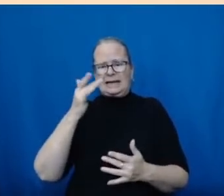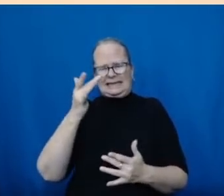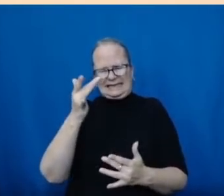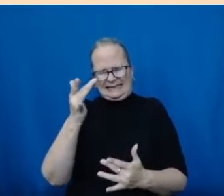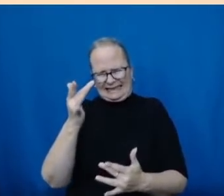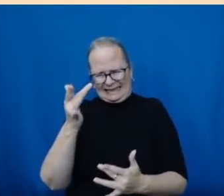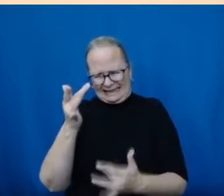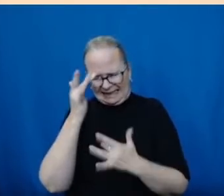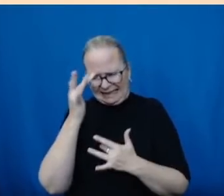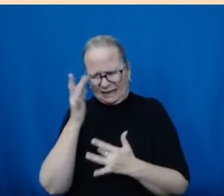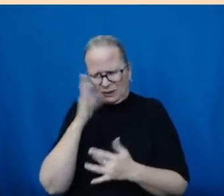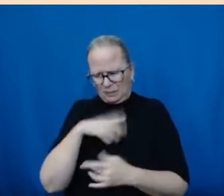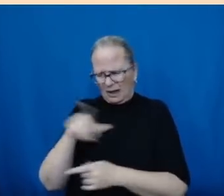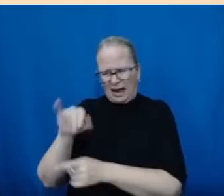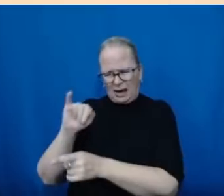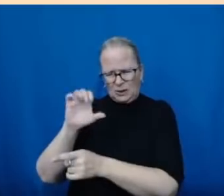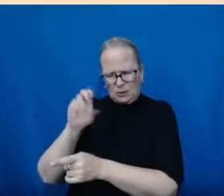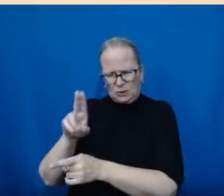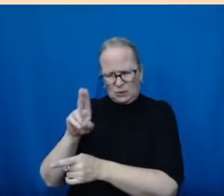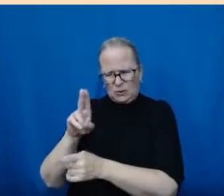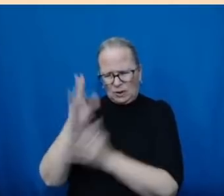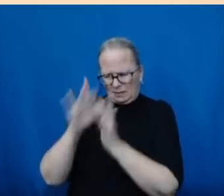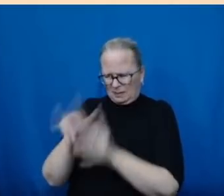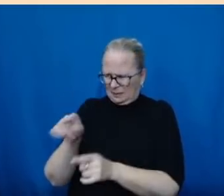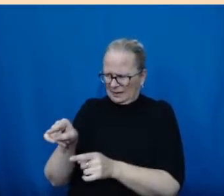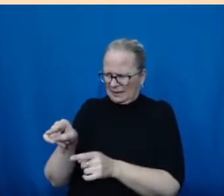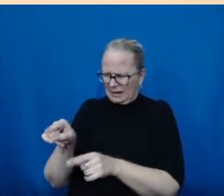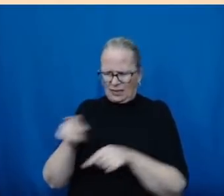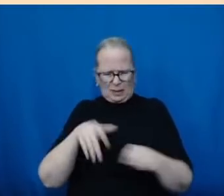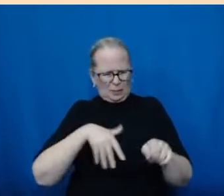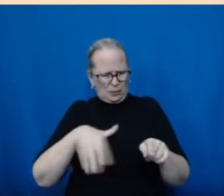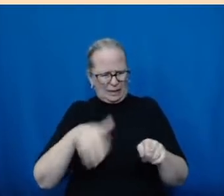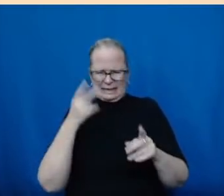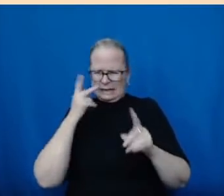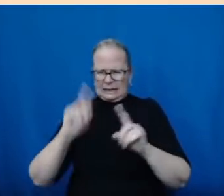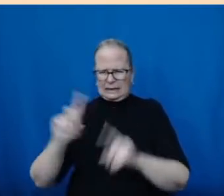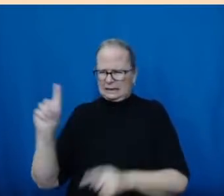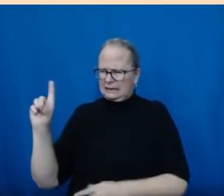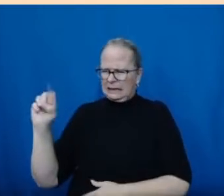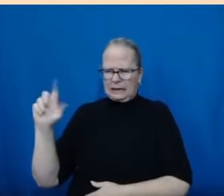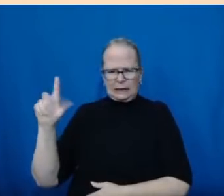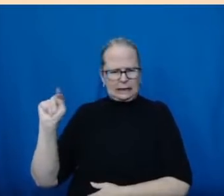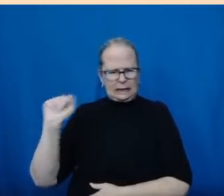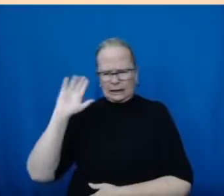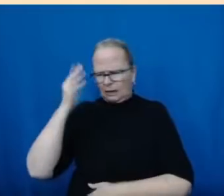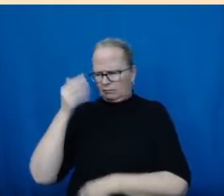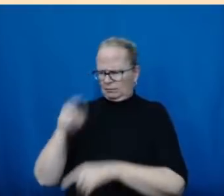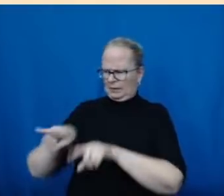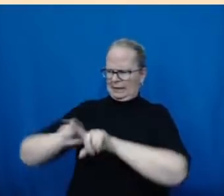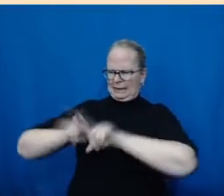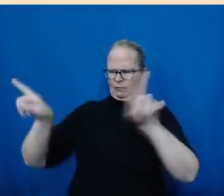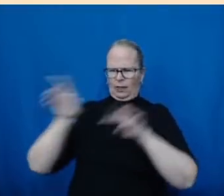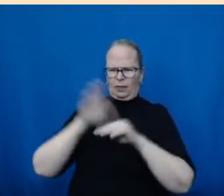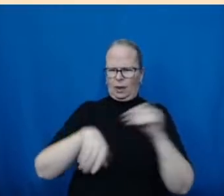waves. And I can say that the majority, or all the very ill and critically ill